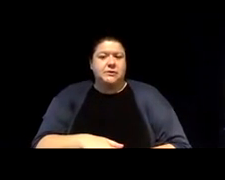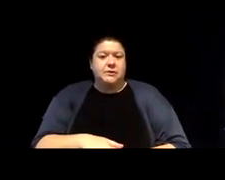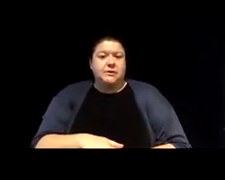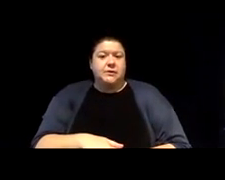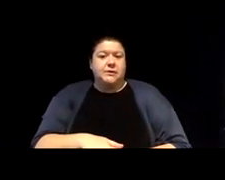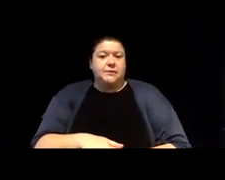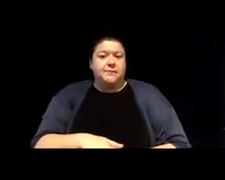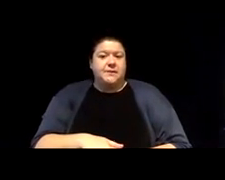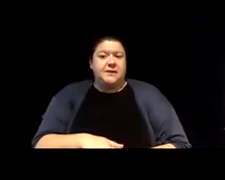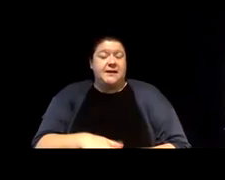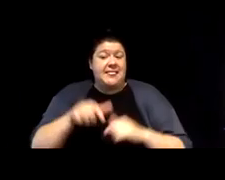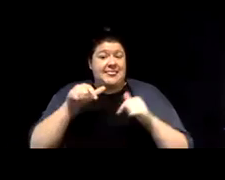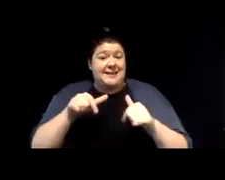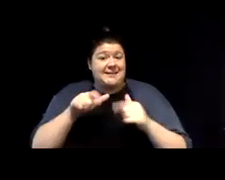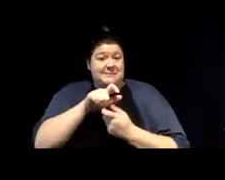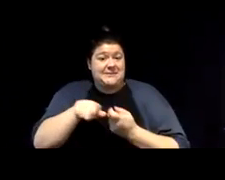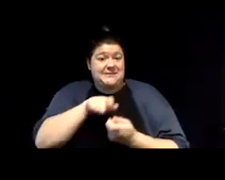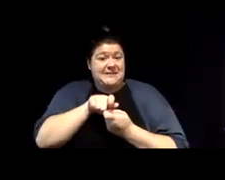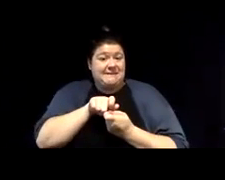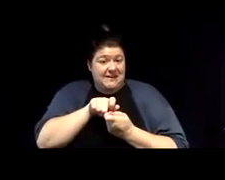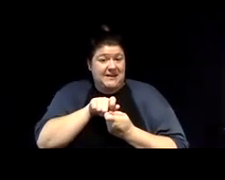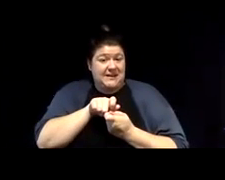in this particular